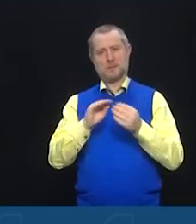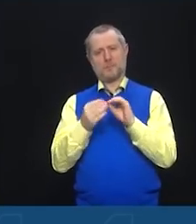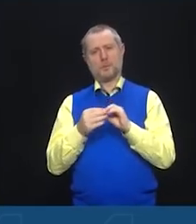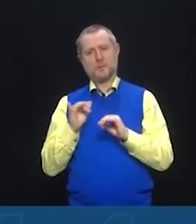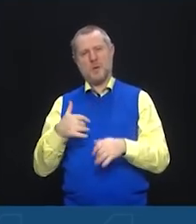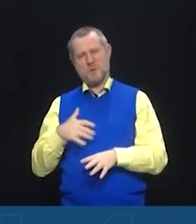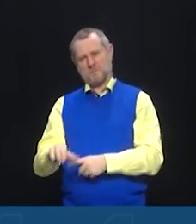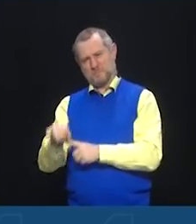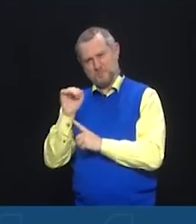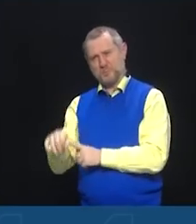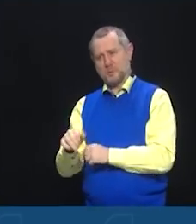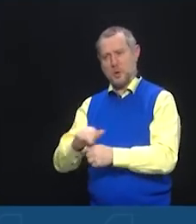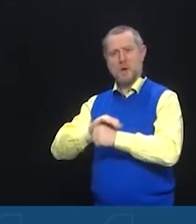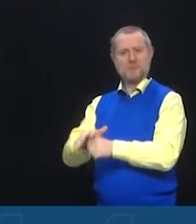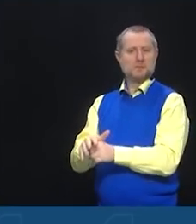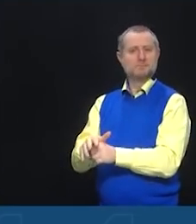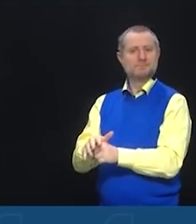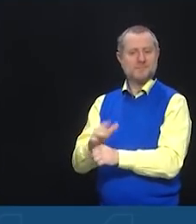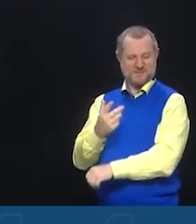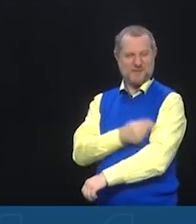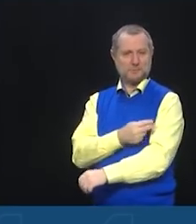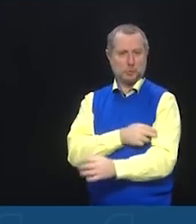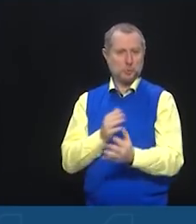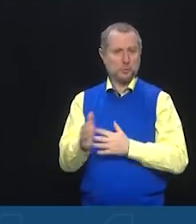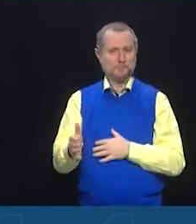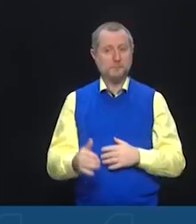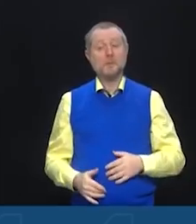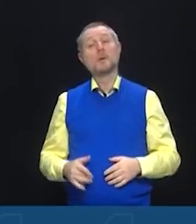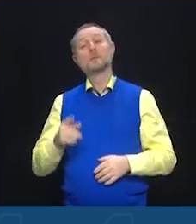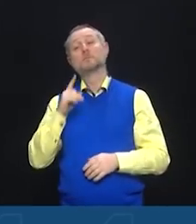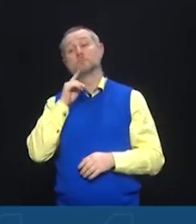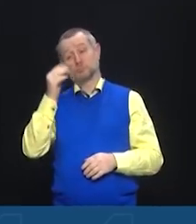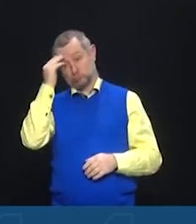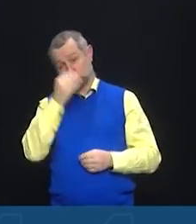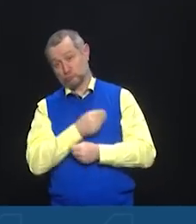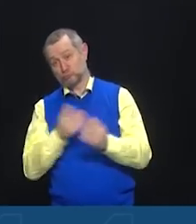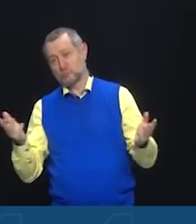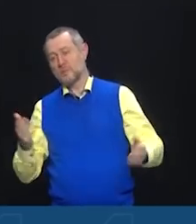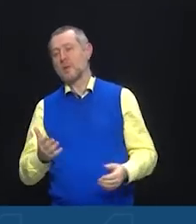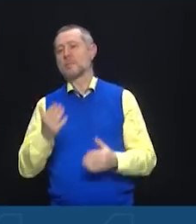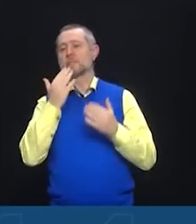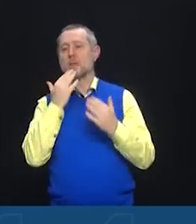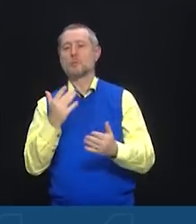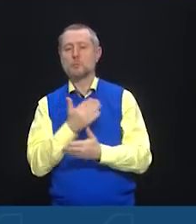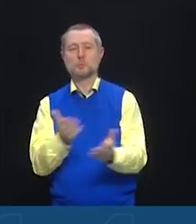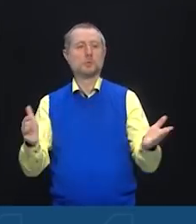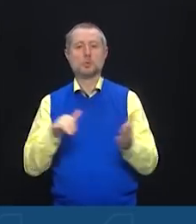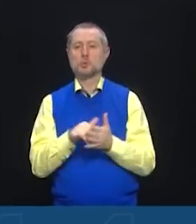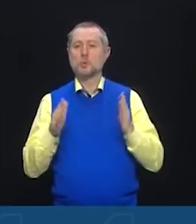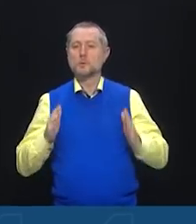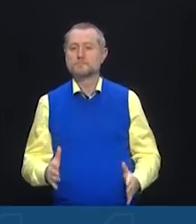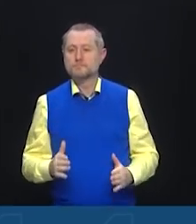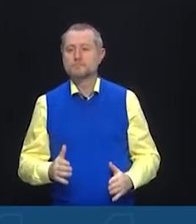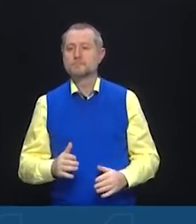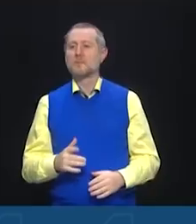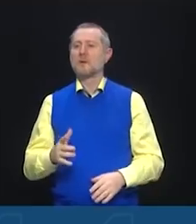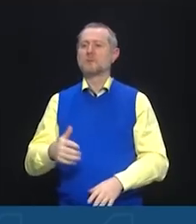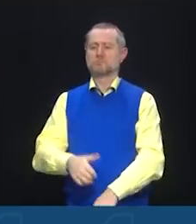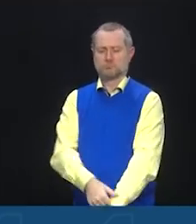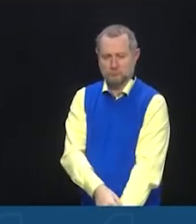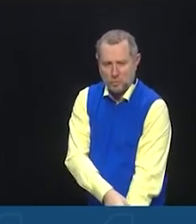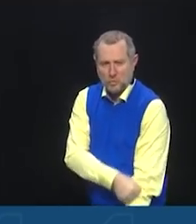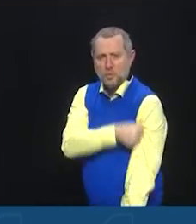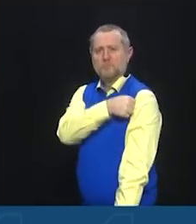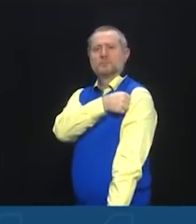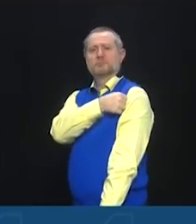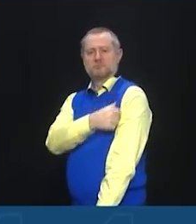the virus. And I want to thank New Yorkers from every corner of the state for doing their part, roll up the sleeves, get that